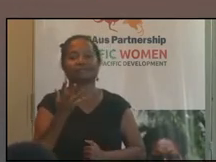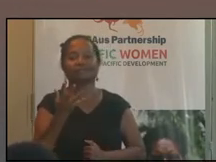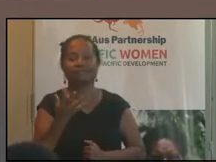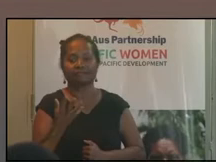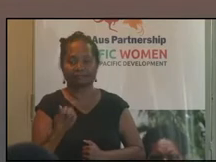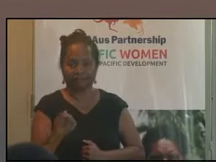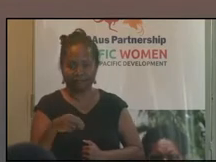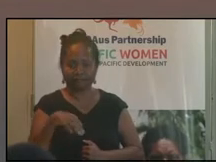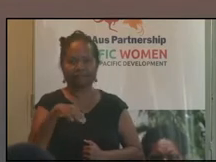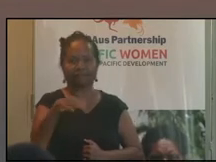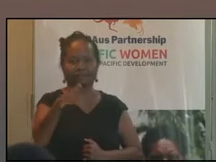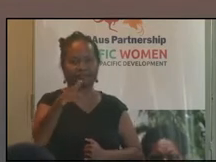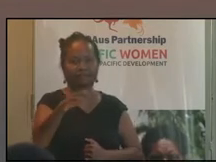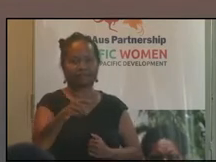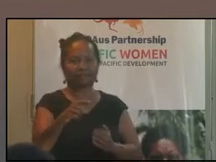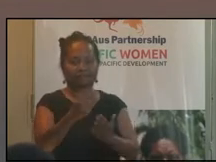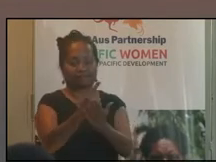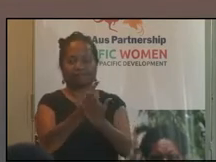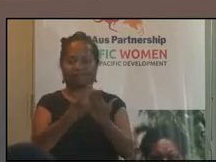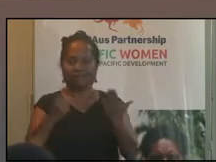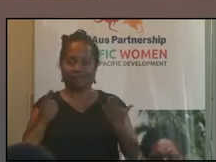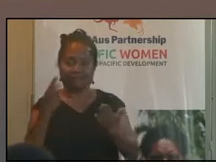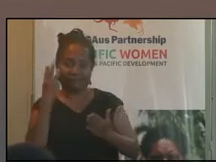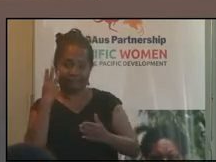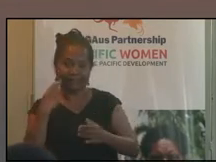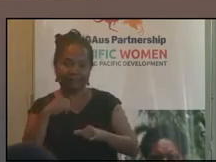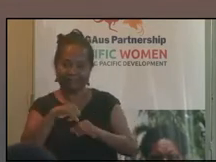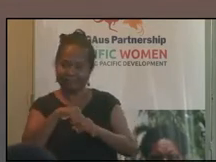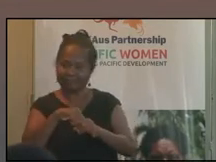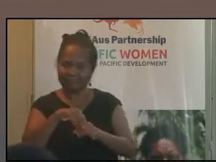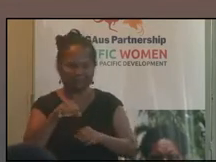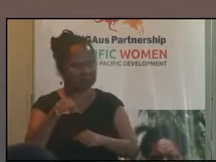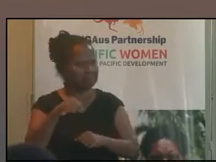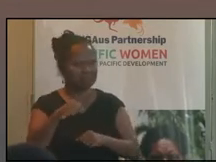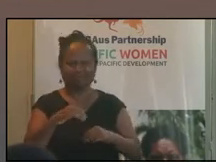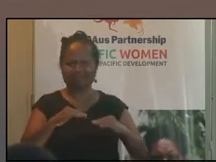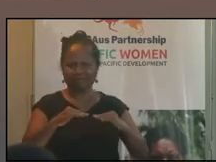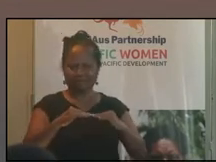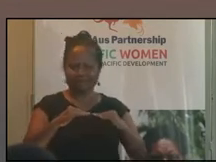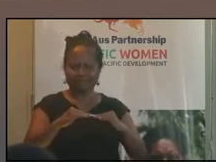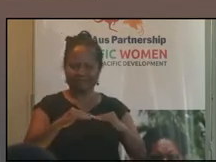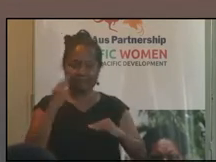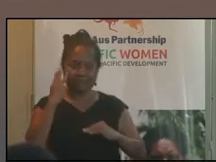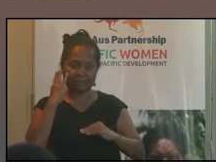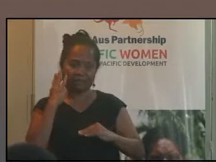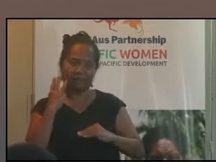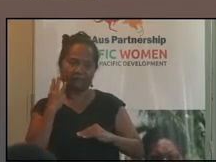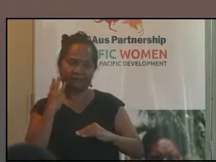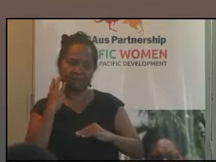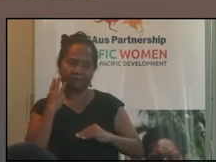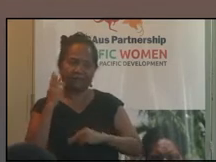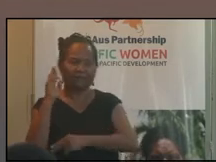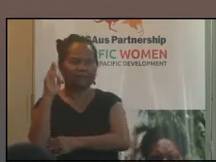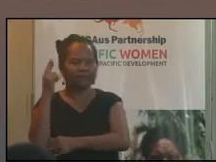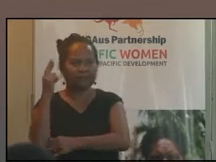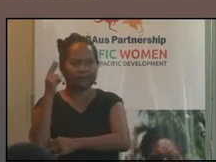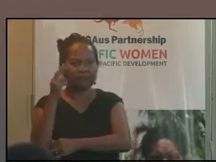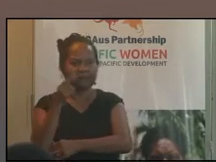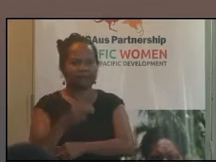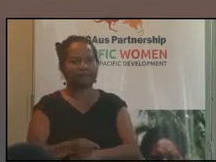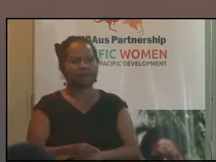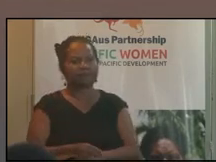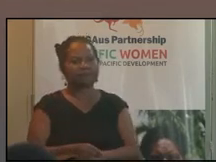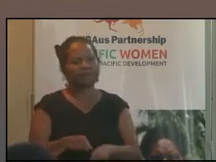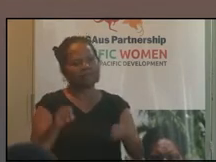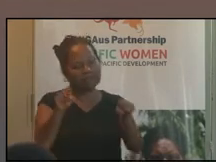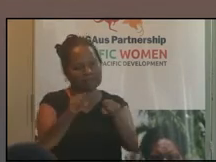go in there and only women voting, I thought it wasn't fair, because women represent both men and women, and